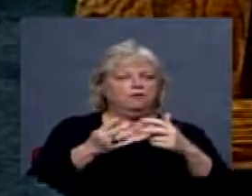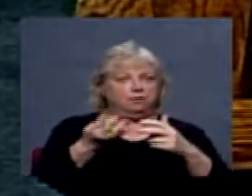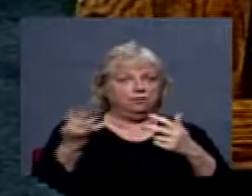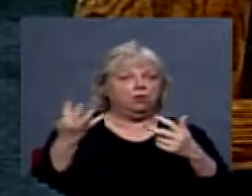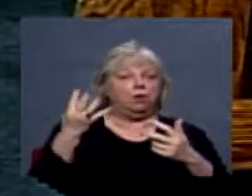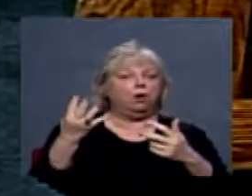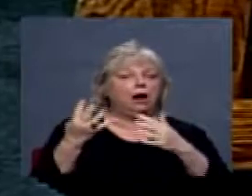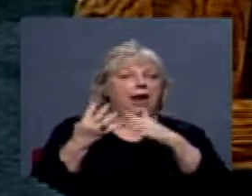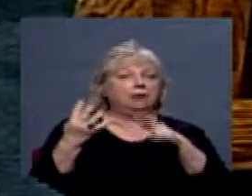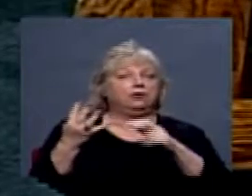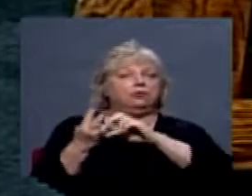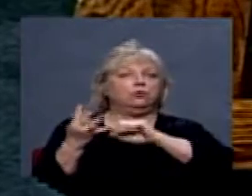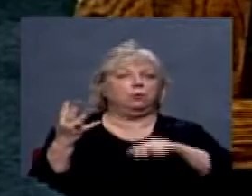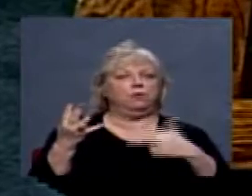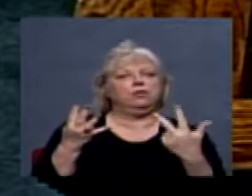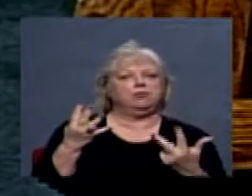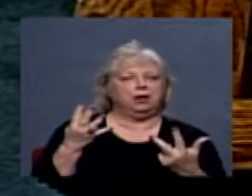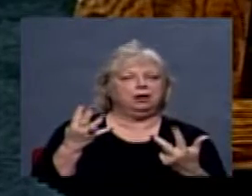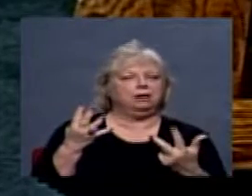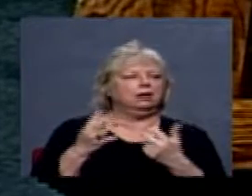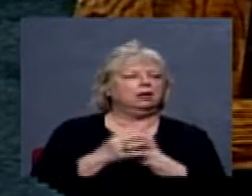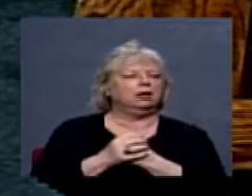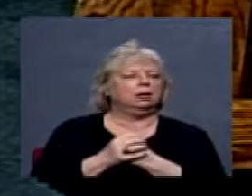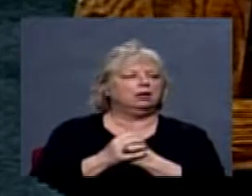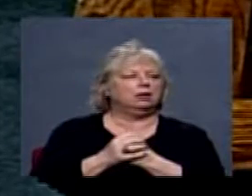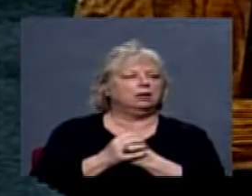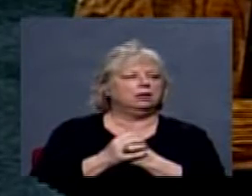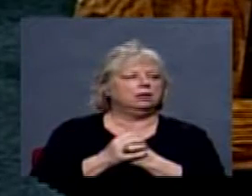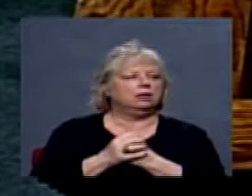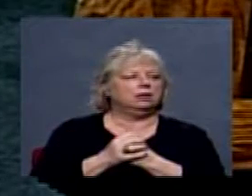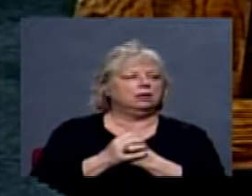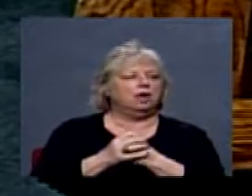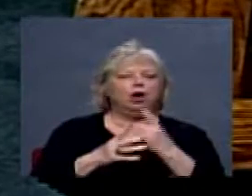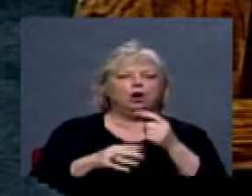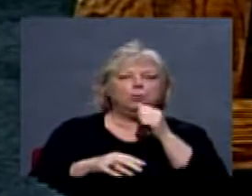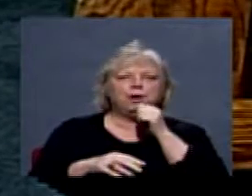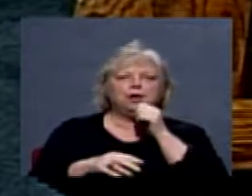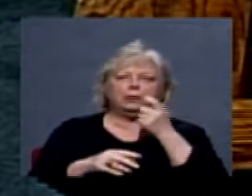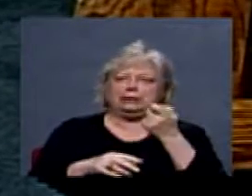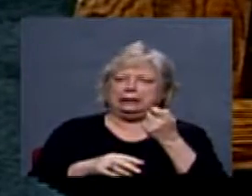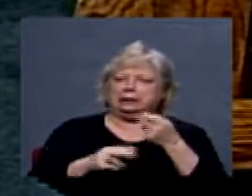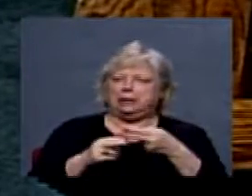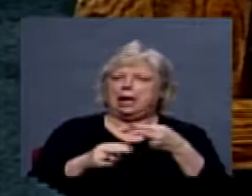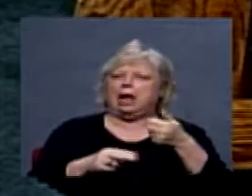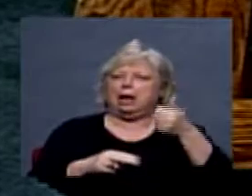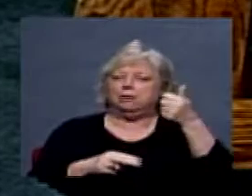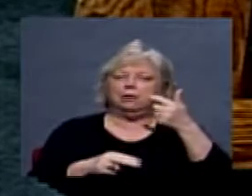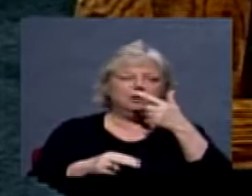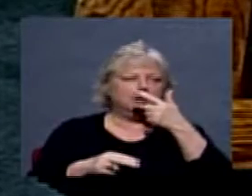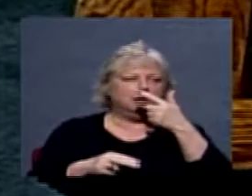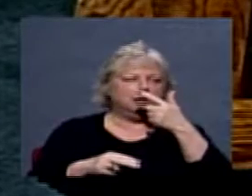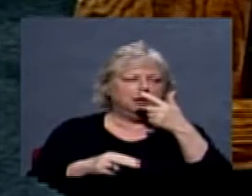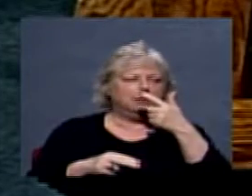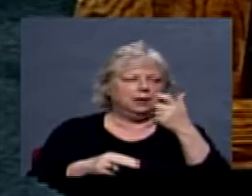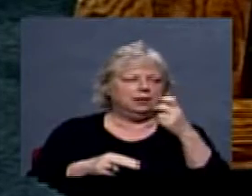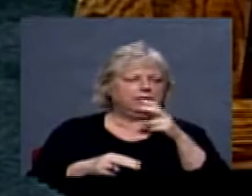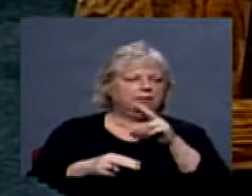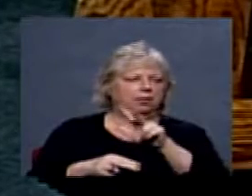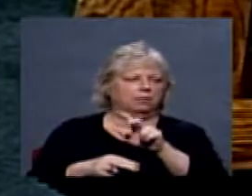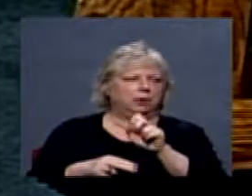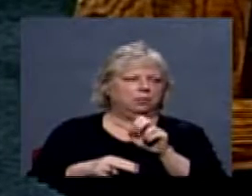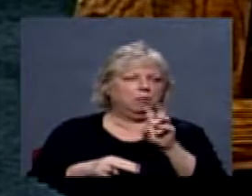4 houses here. So her price was a little higher because it's a 3.6